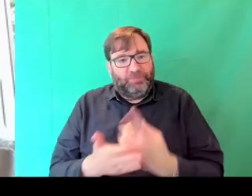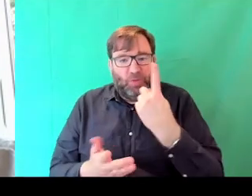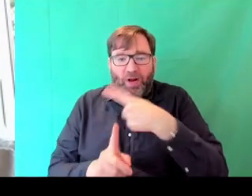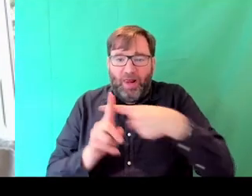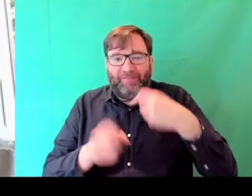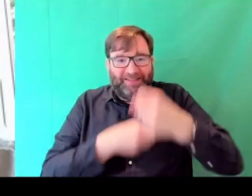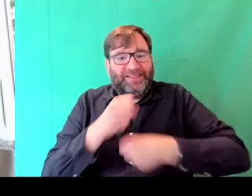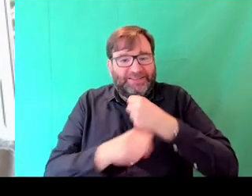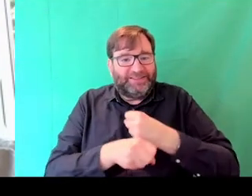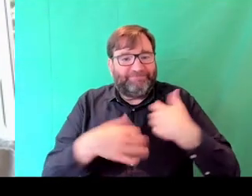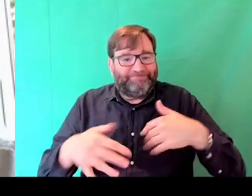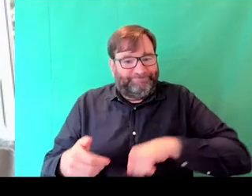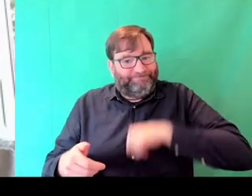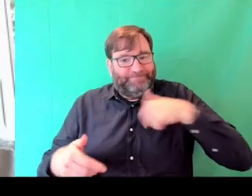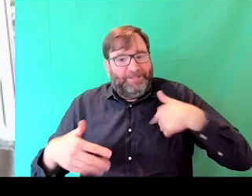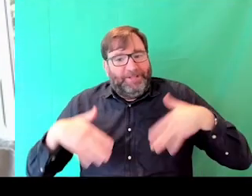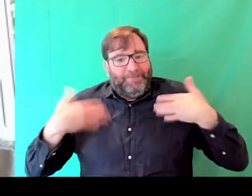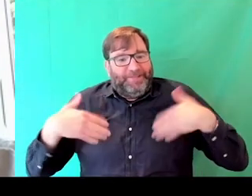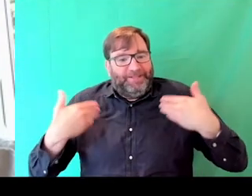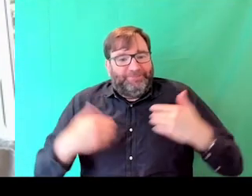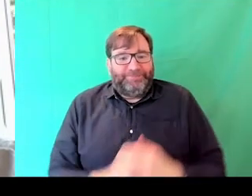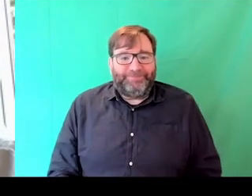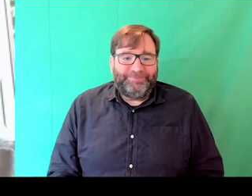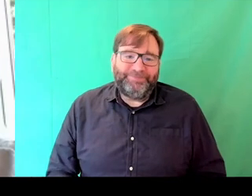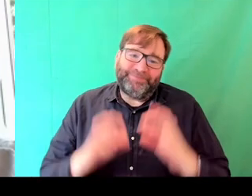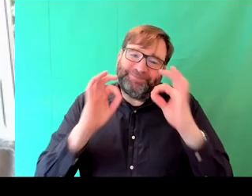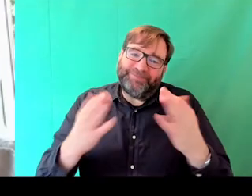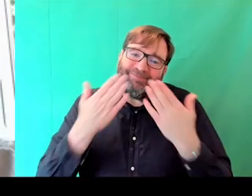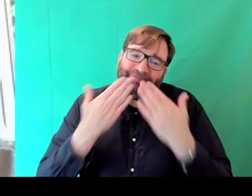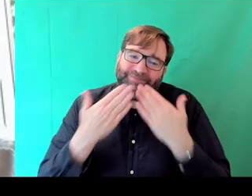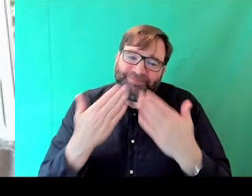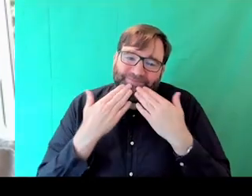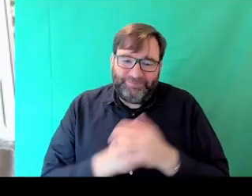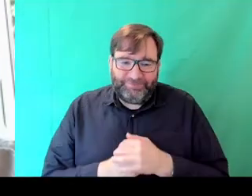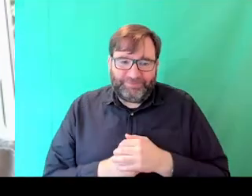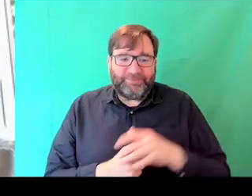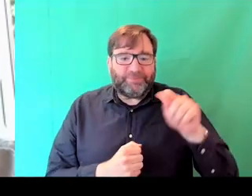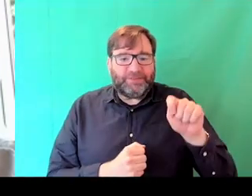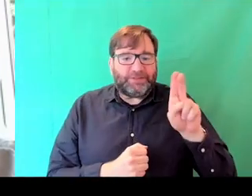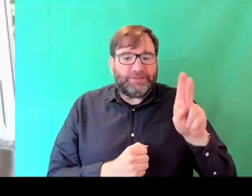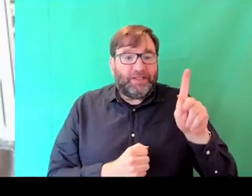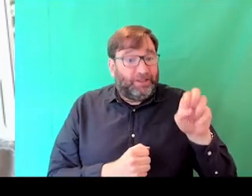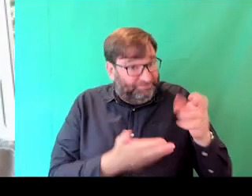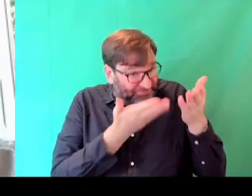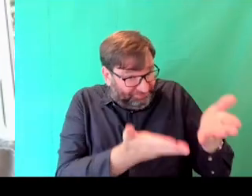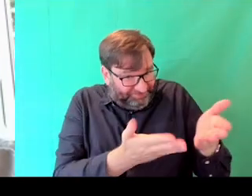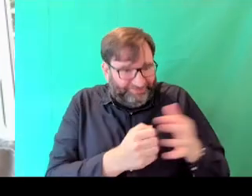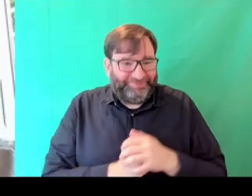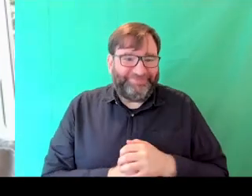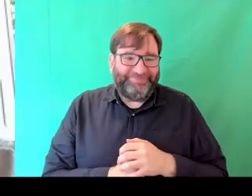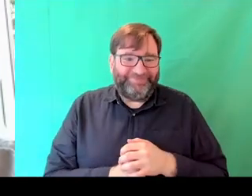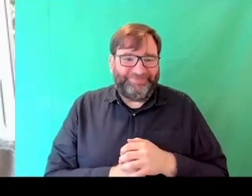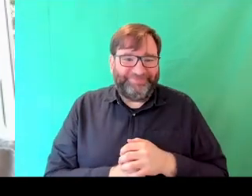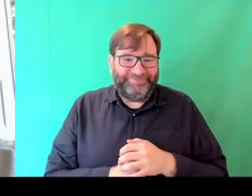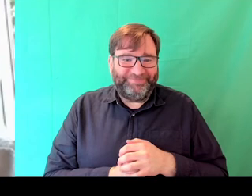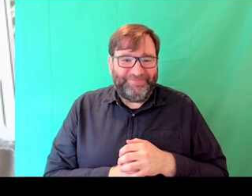the biggest thing, just kind of the last build on all of this, is that I'm going to just go back to the